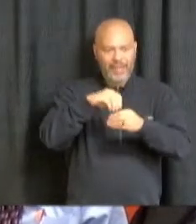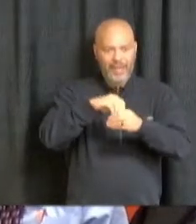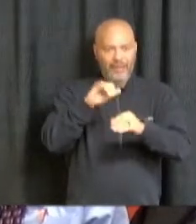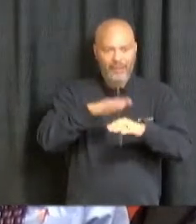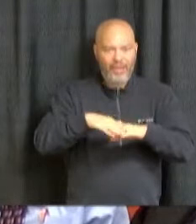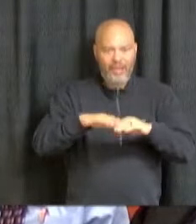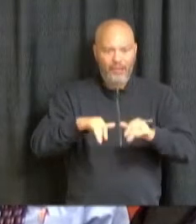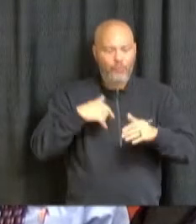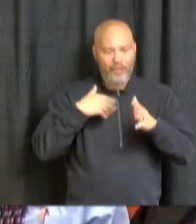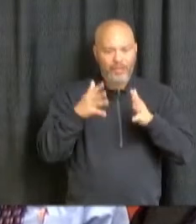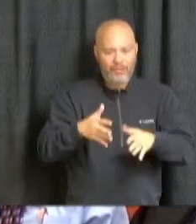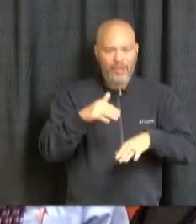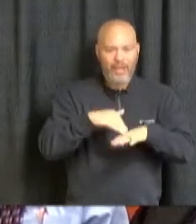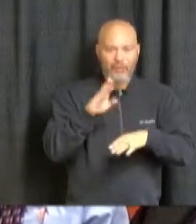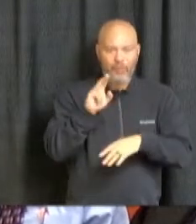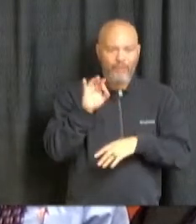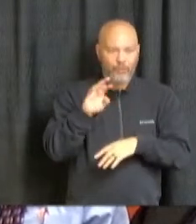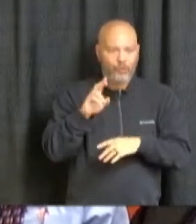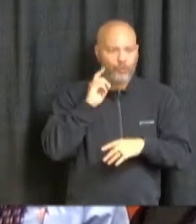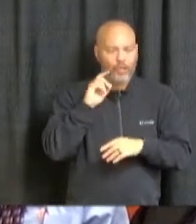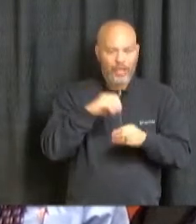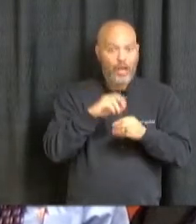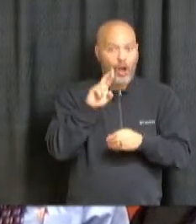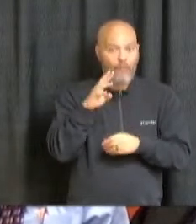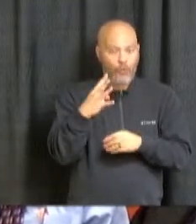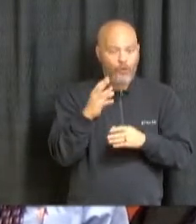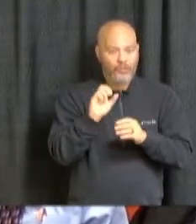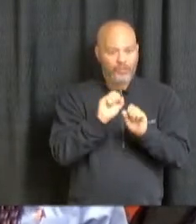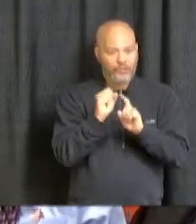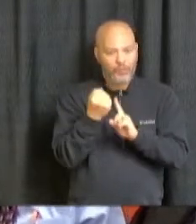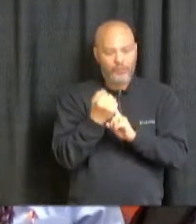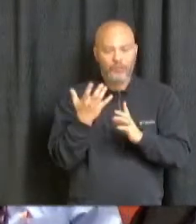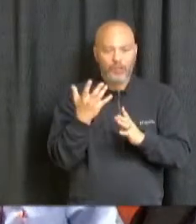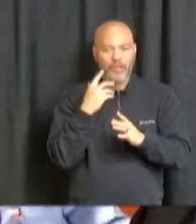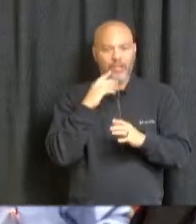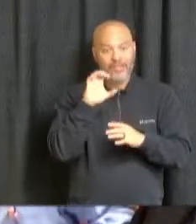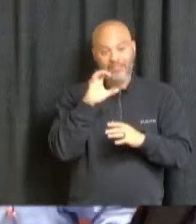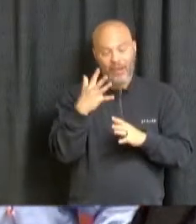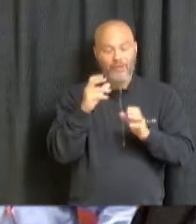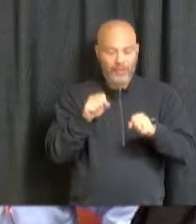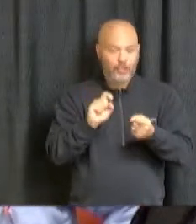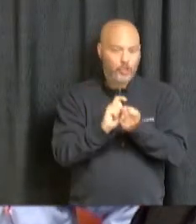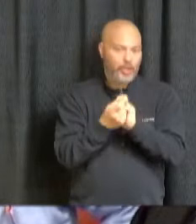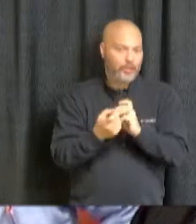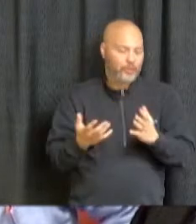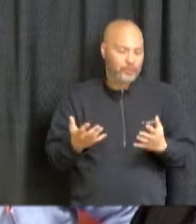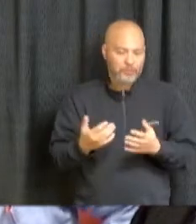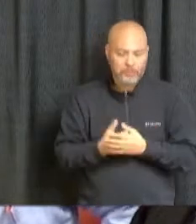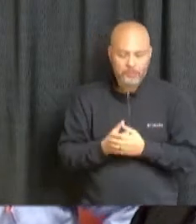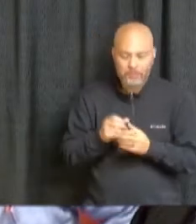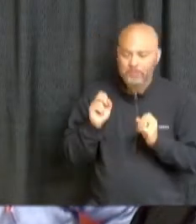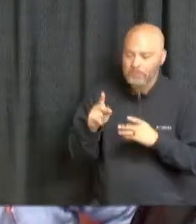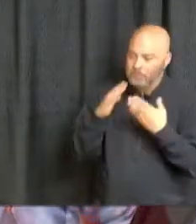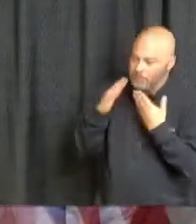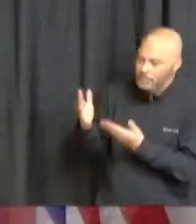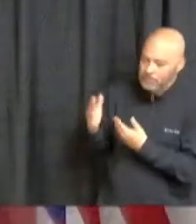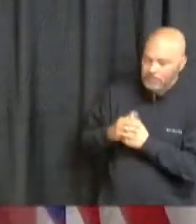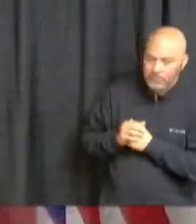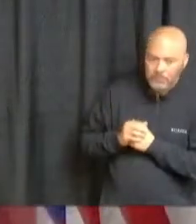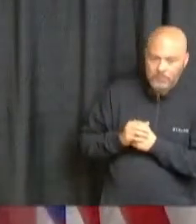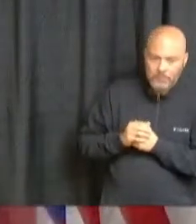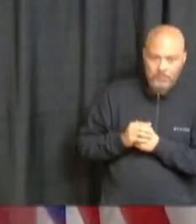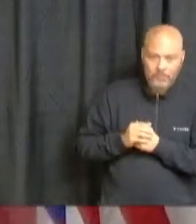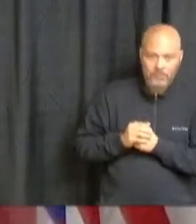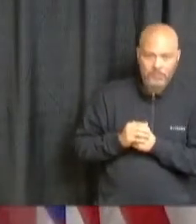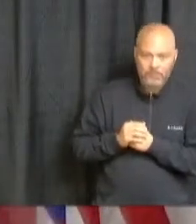leave it as a buffer in the R4 scenario. C5 scenario, that may change. All right. Awesome. Thank you.